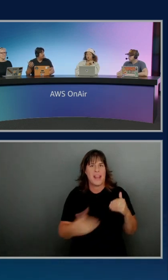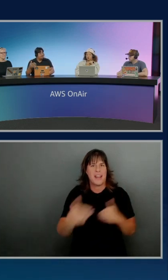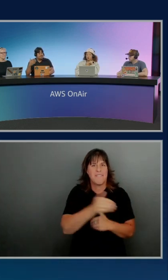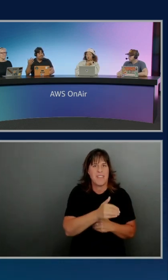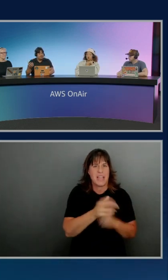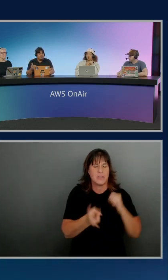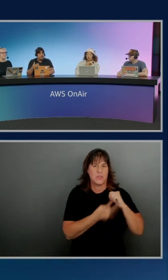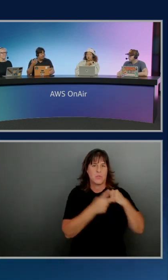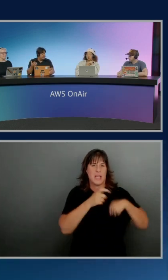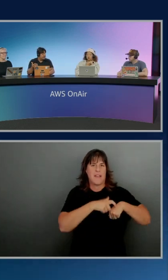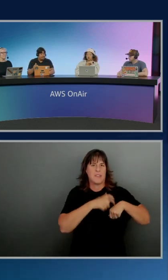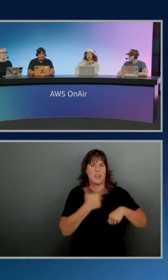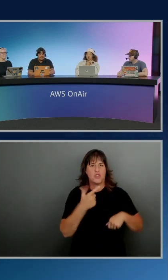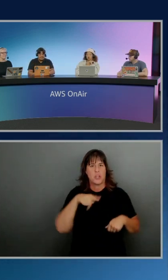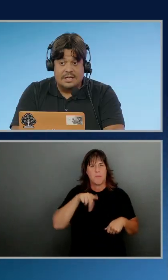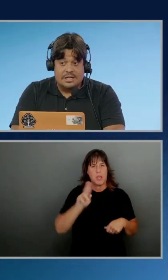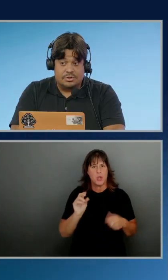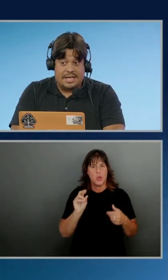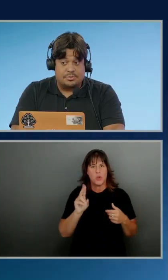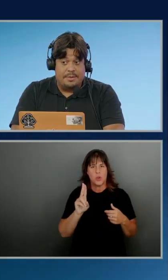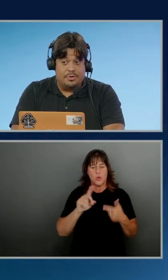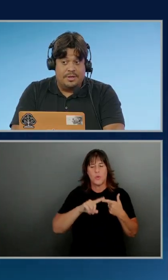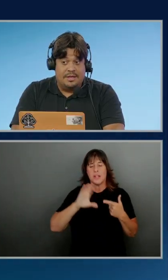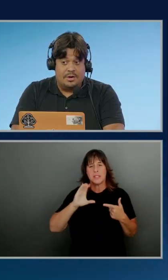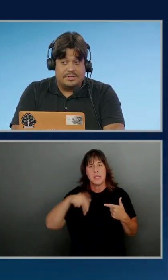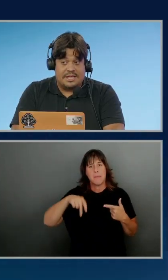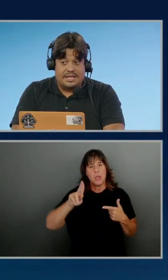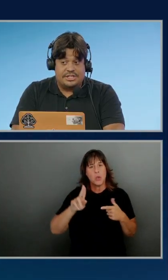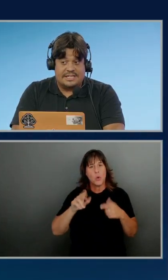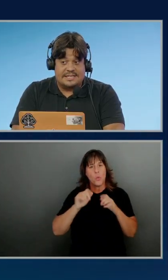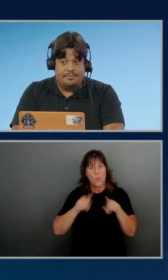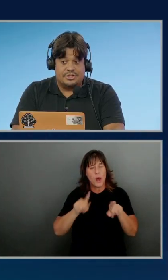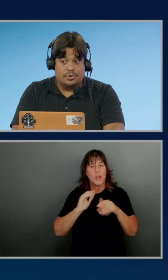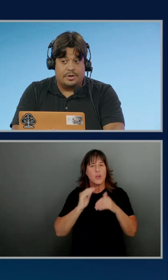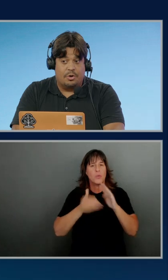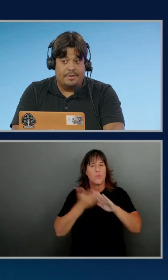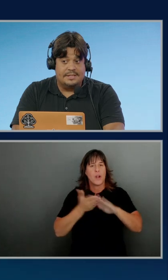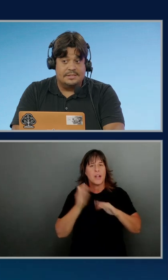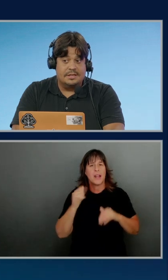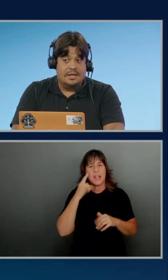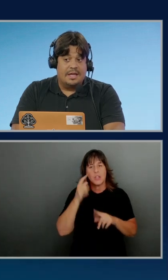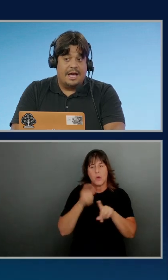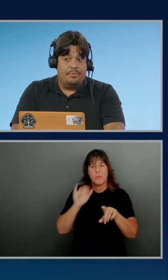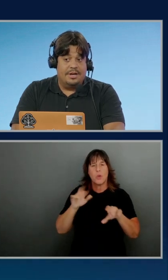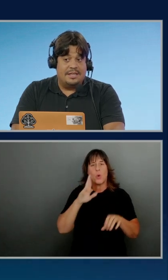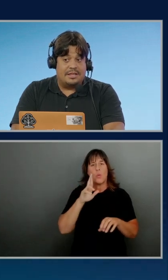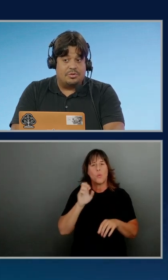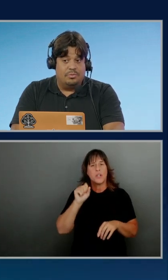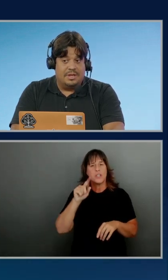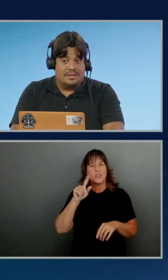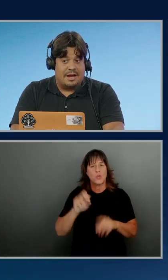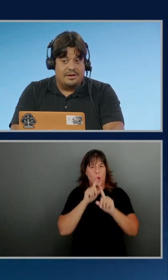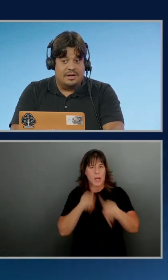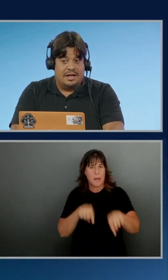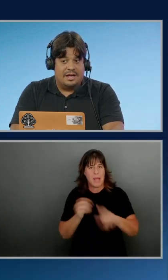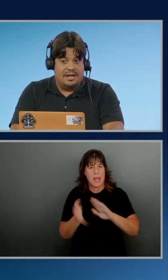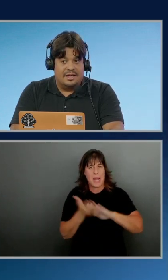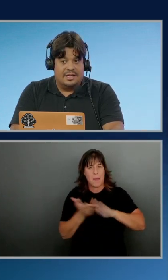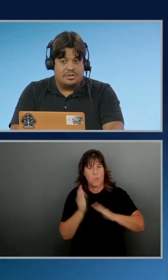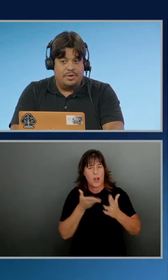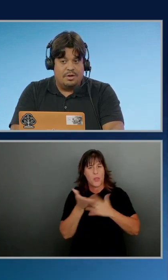in your GPU, CPU when you're running a process. So that's what I'm doing here with HSM restore command. I'm running that through the